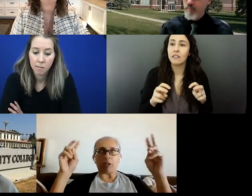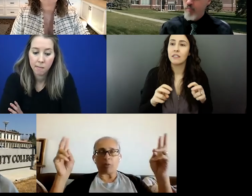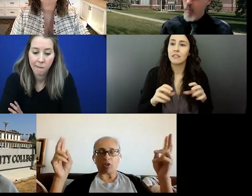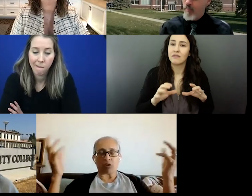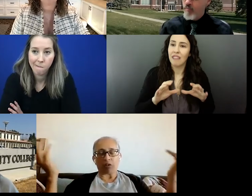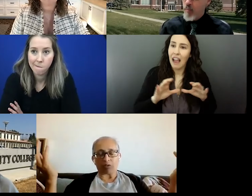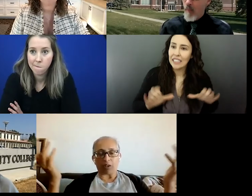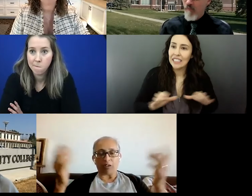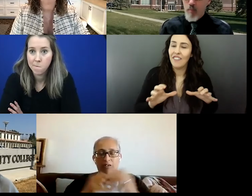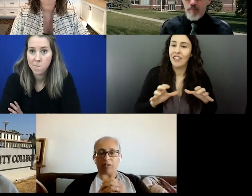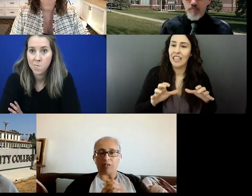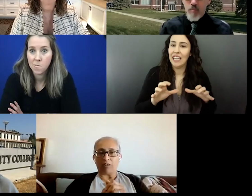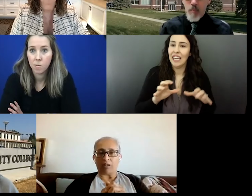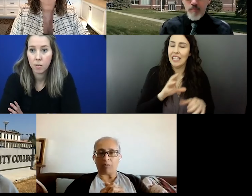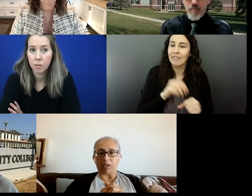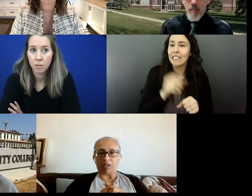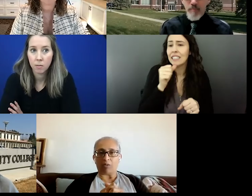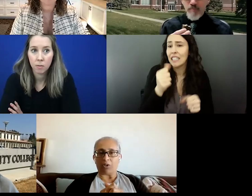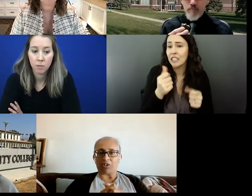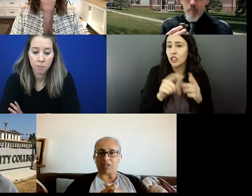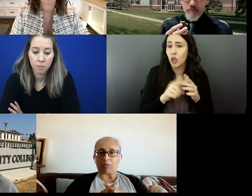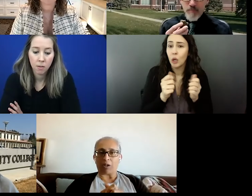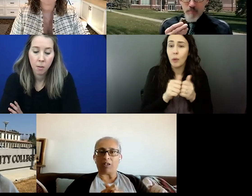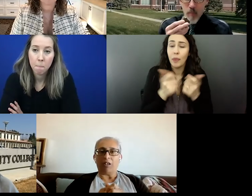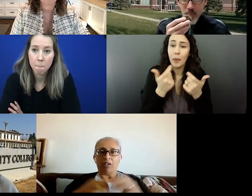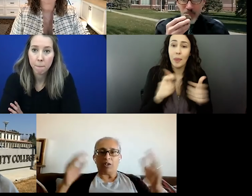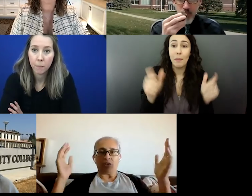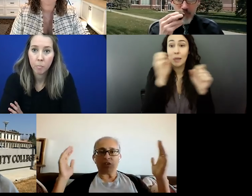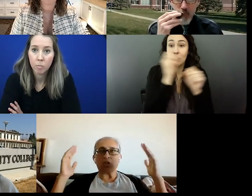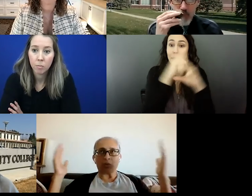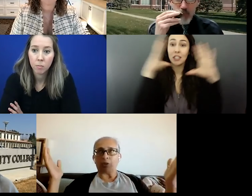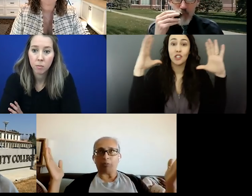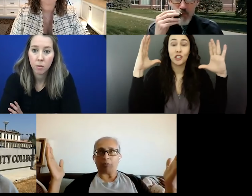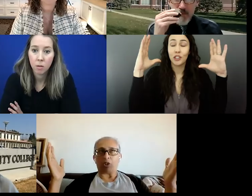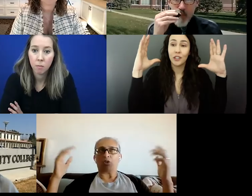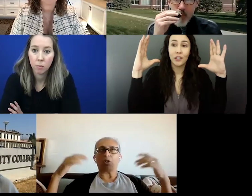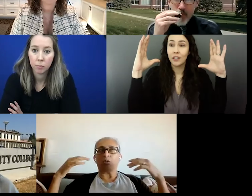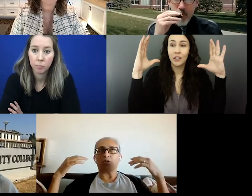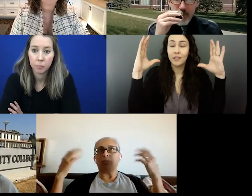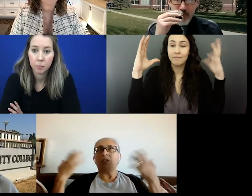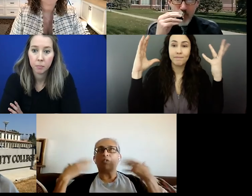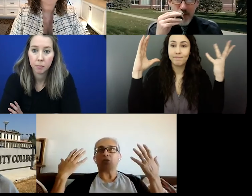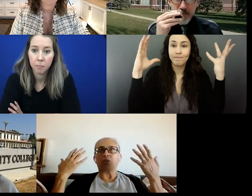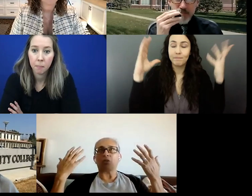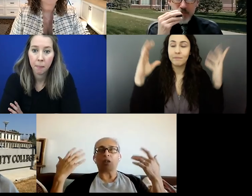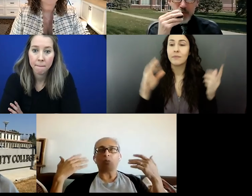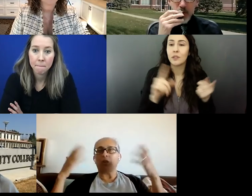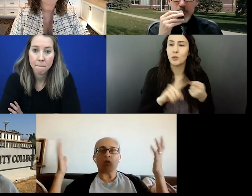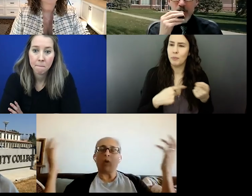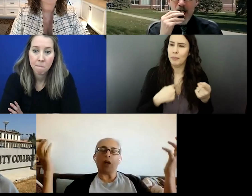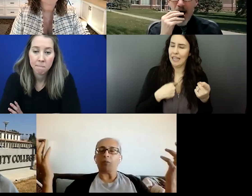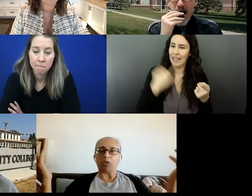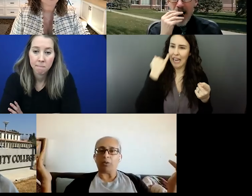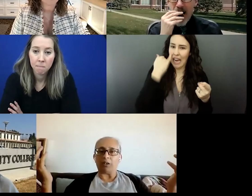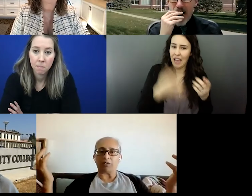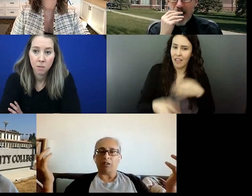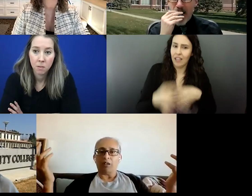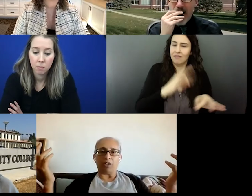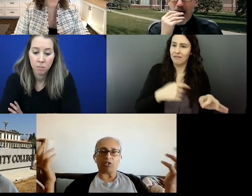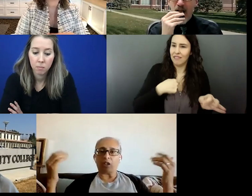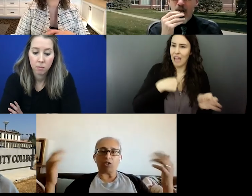start with the big picture, as Wiggins and McTagg would say, right? It didn't start with the big picture. So to me, if I was a student, I wouldn't know why I'm